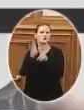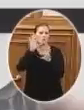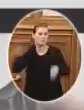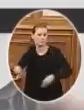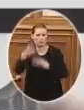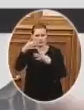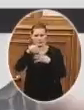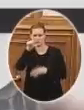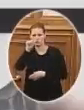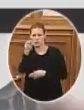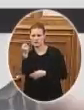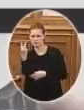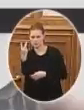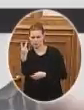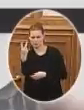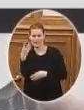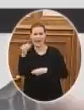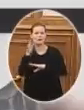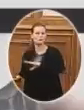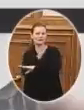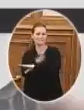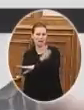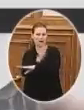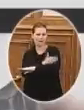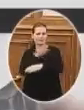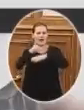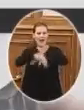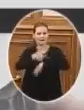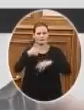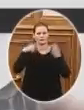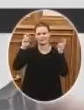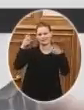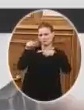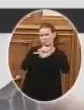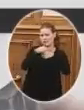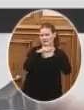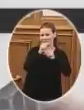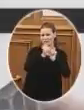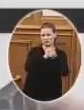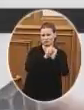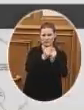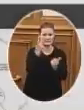we tried our hand at the World Series races and figured out where we need to make adjustments in our plan.